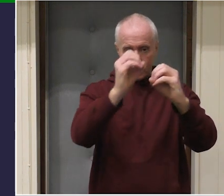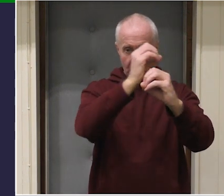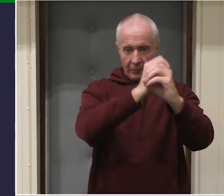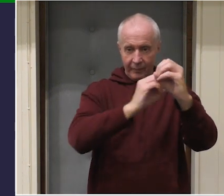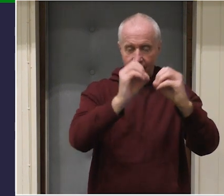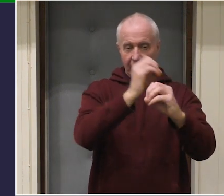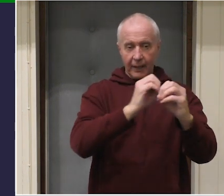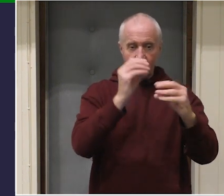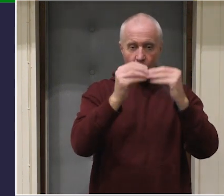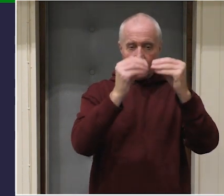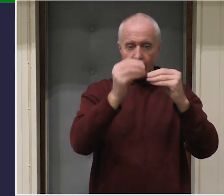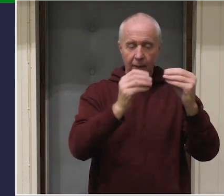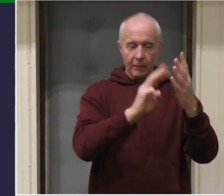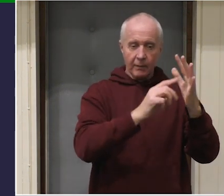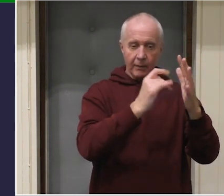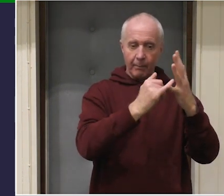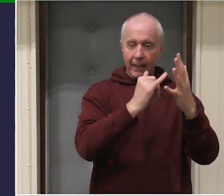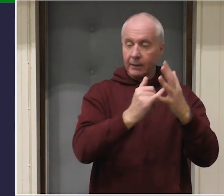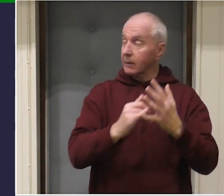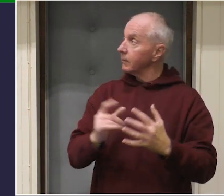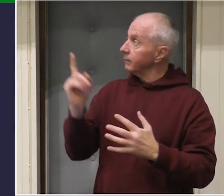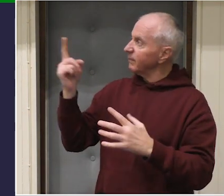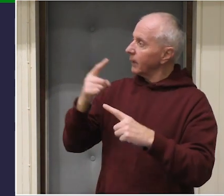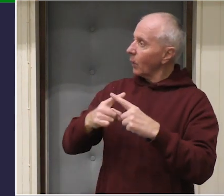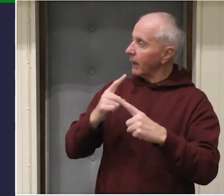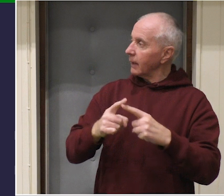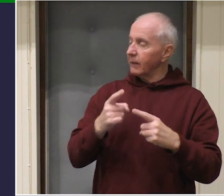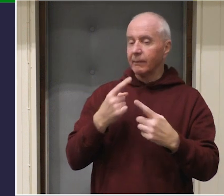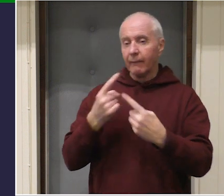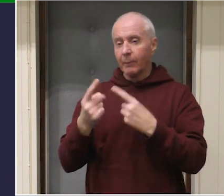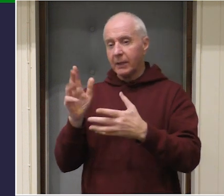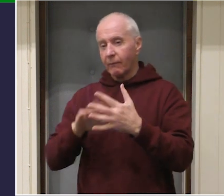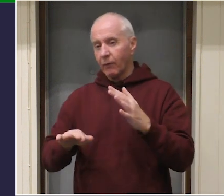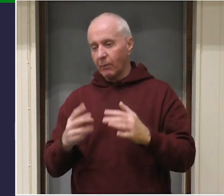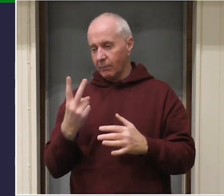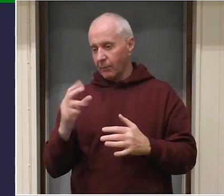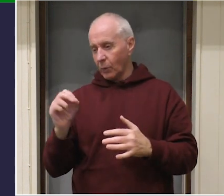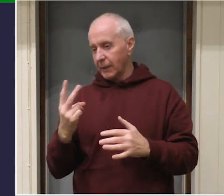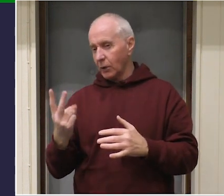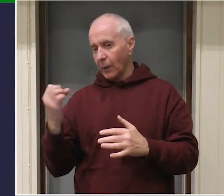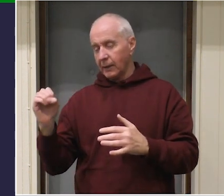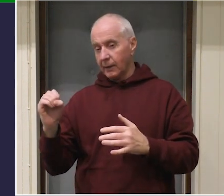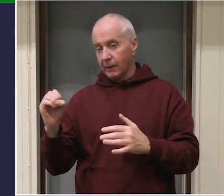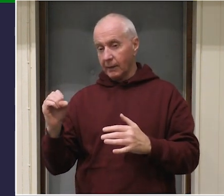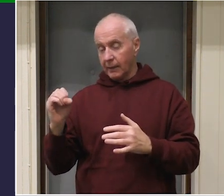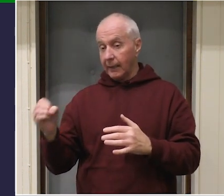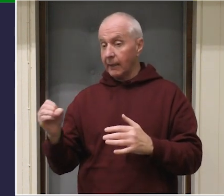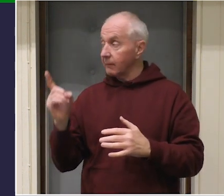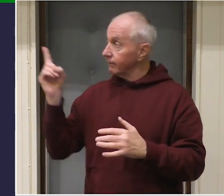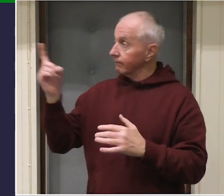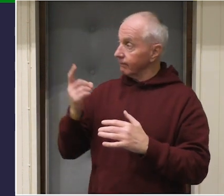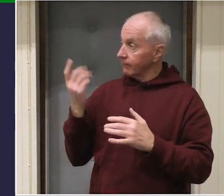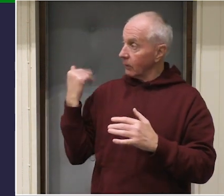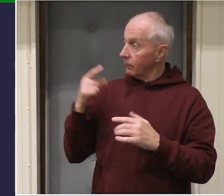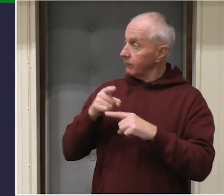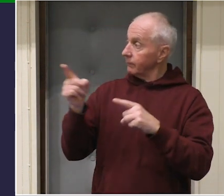the masses. Now, I've just done this plot quickly. I pulled some data from a paper in 2020, which is the most recent study of this object. This star